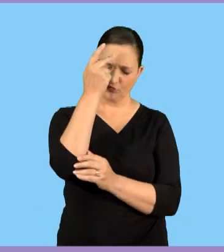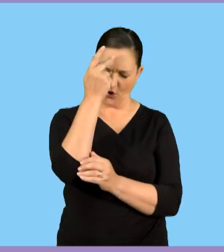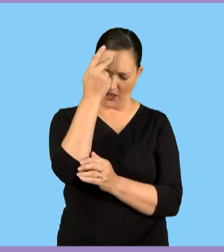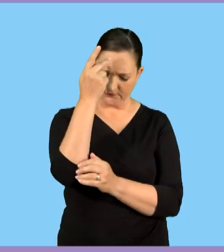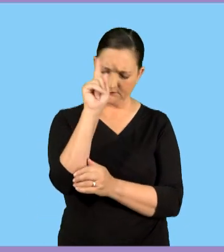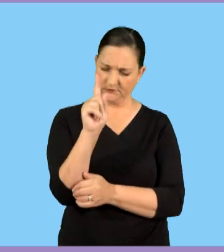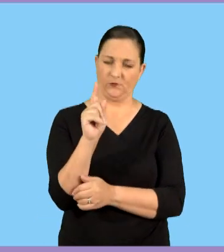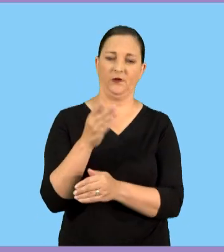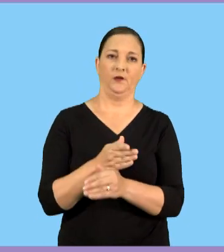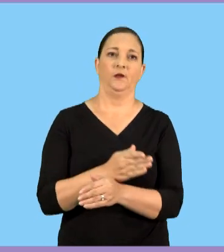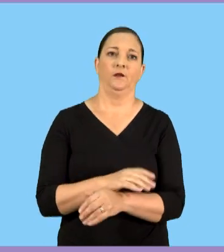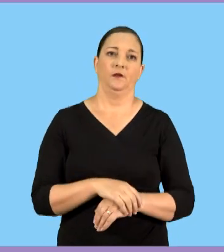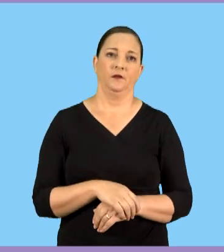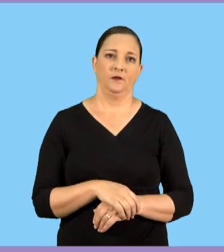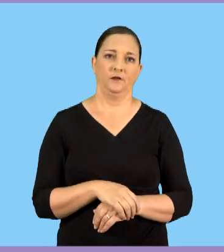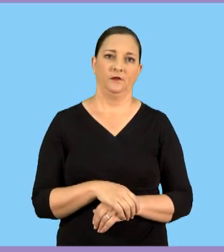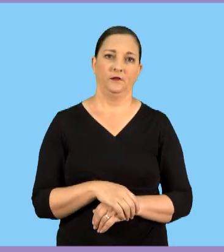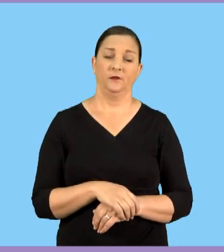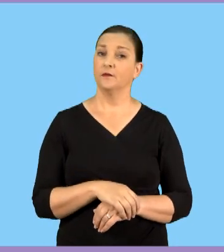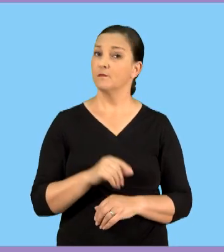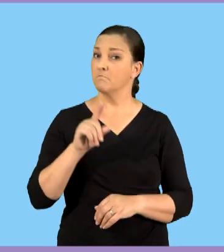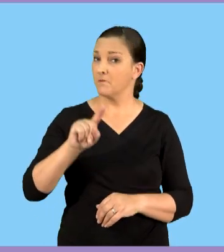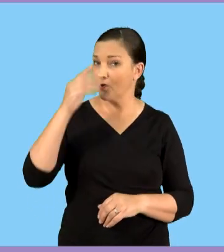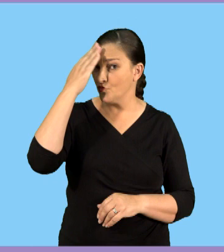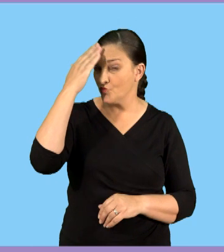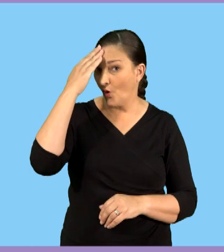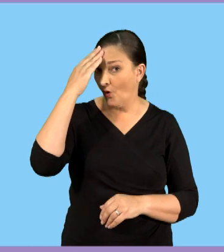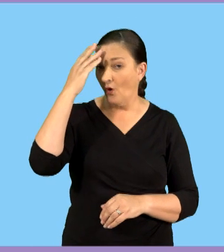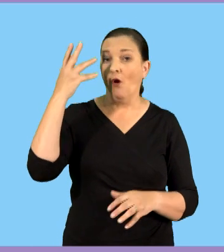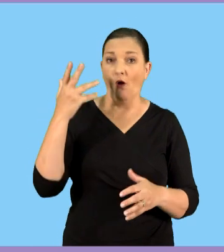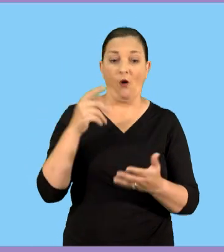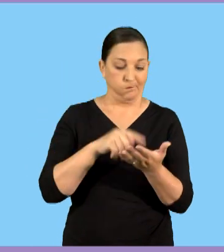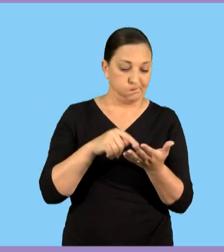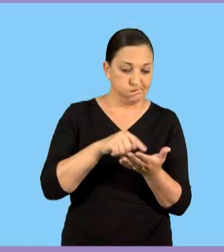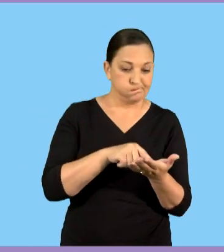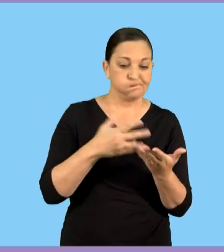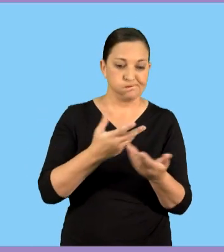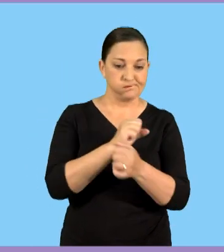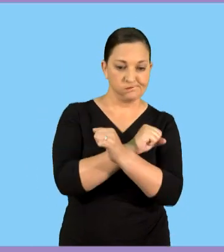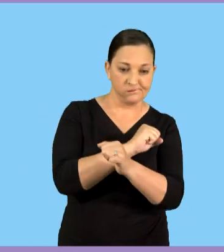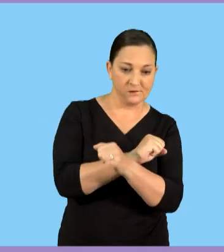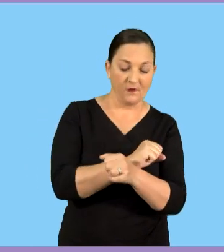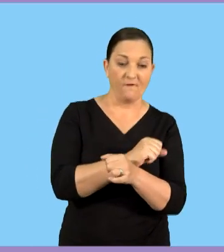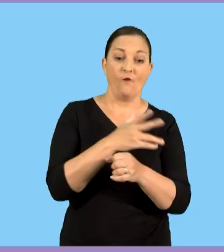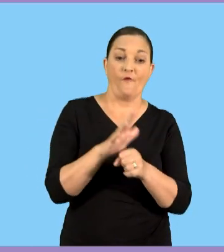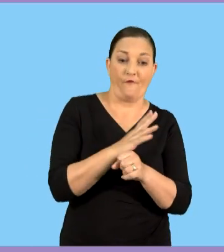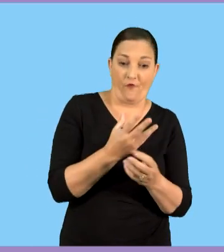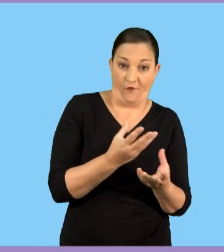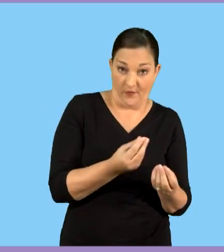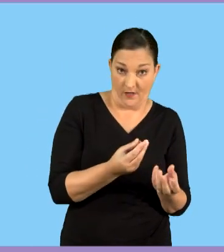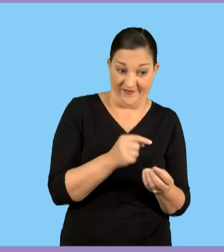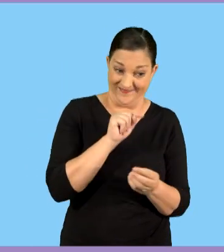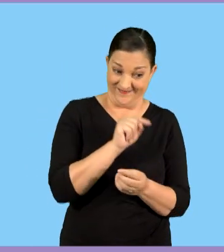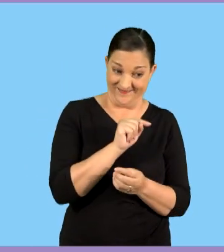pre-knowledge that you are supposed to have for this lesson. So you must know how to perform calculations that involve multiplication and division with whole